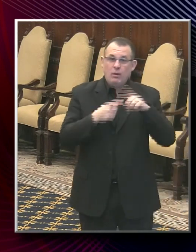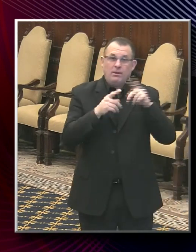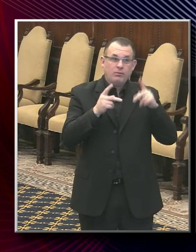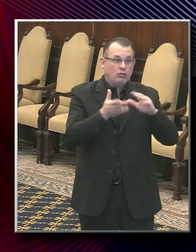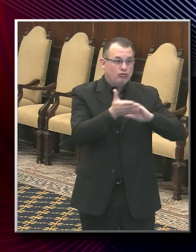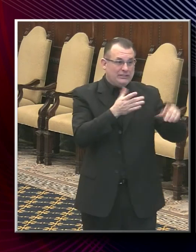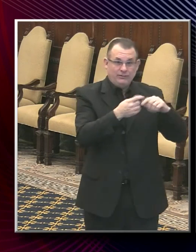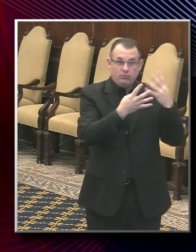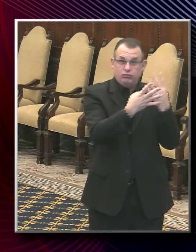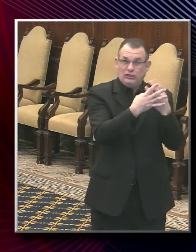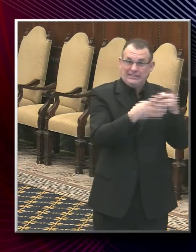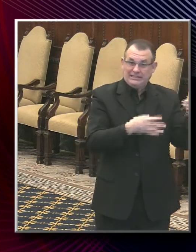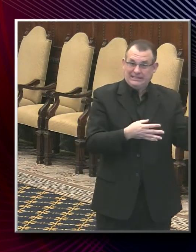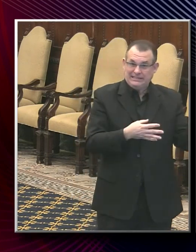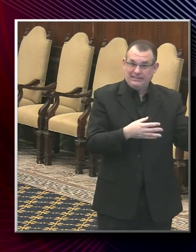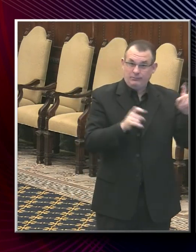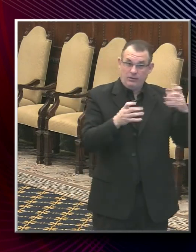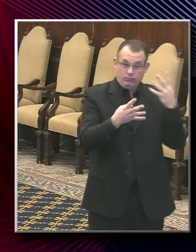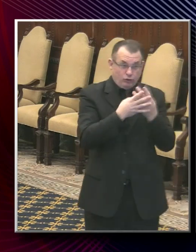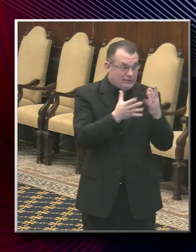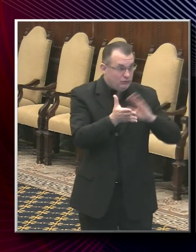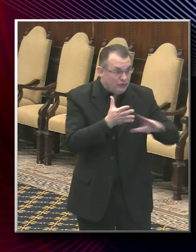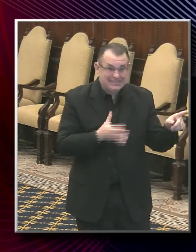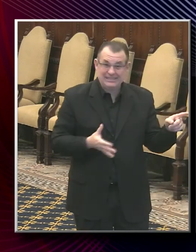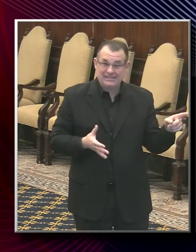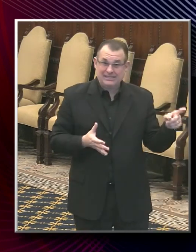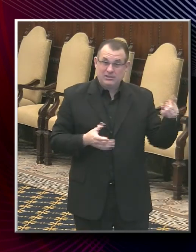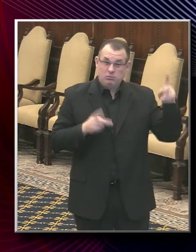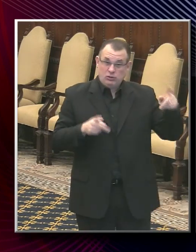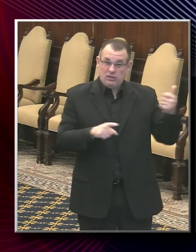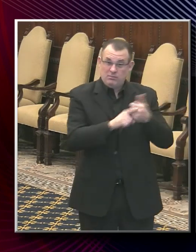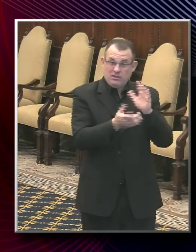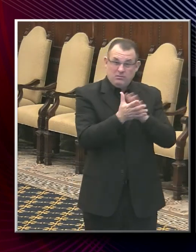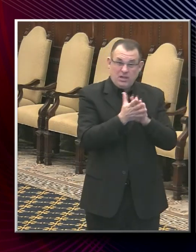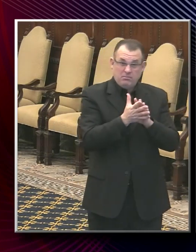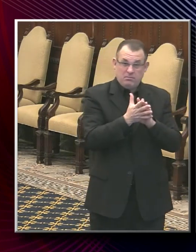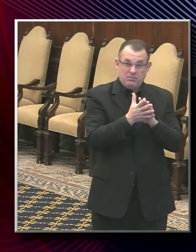once someone is released, that individual is just like any other person